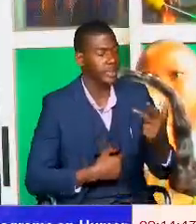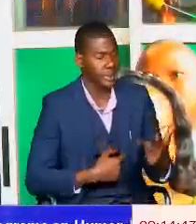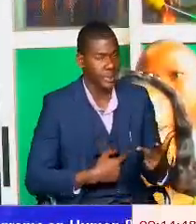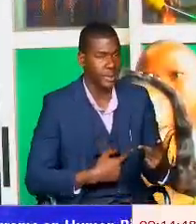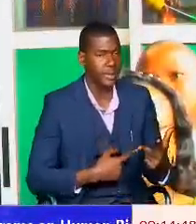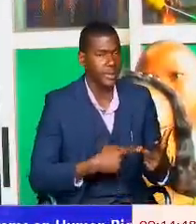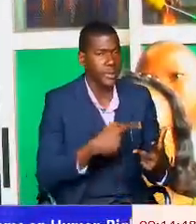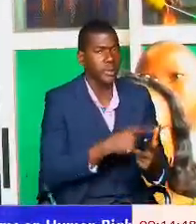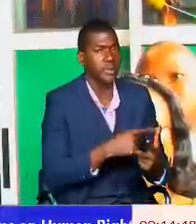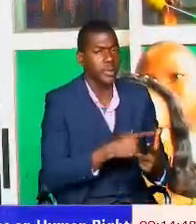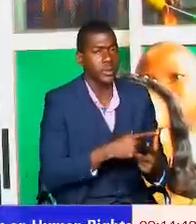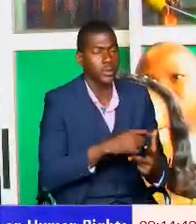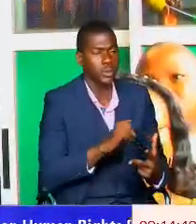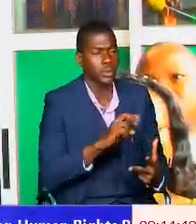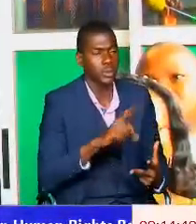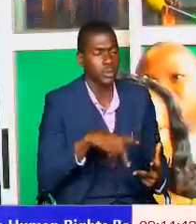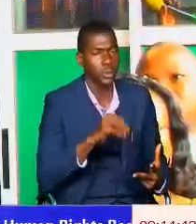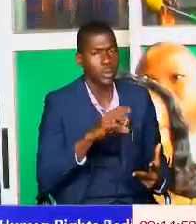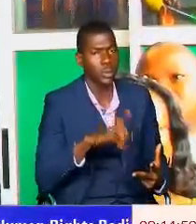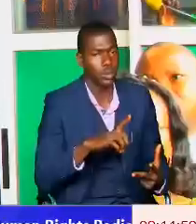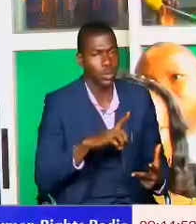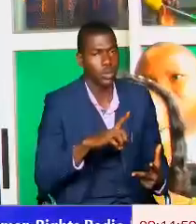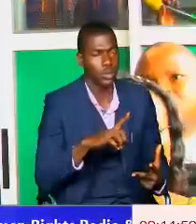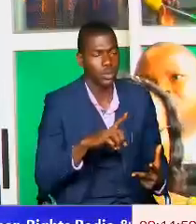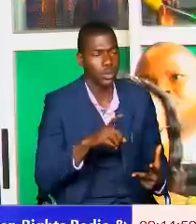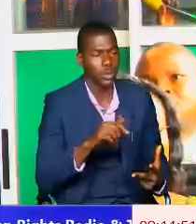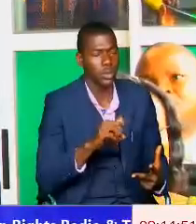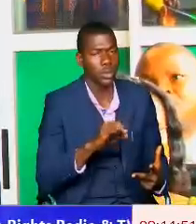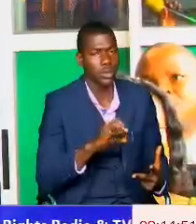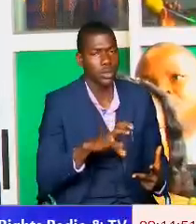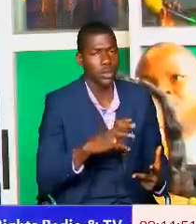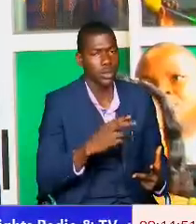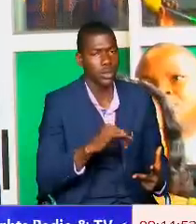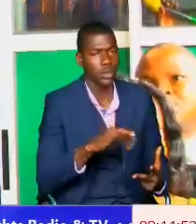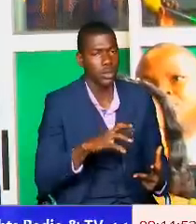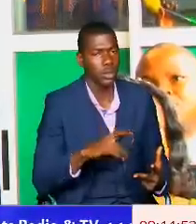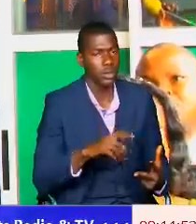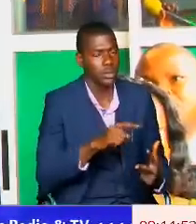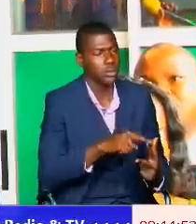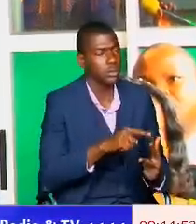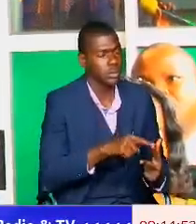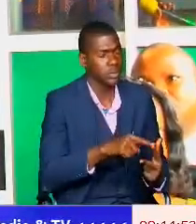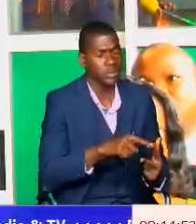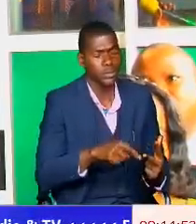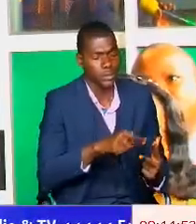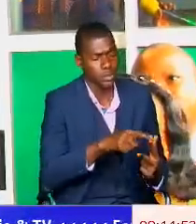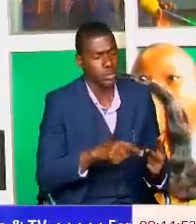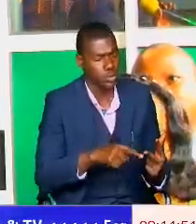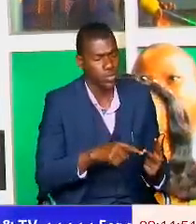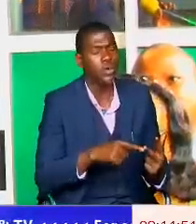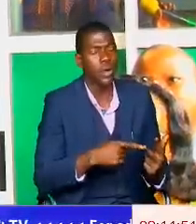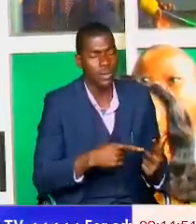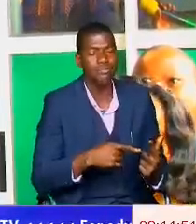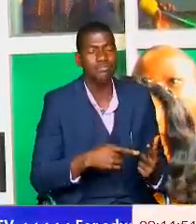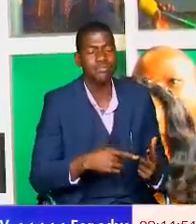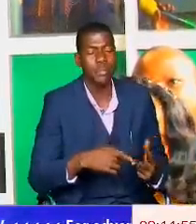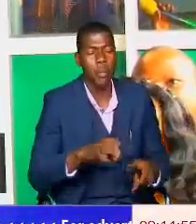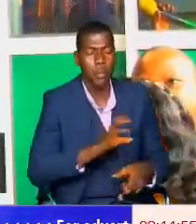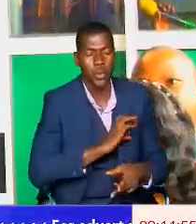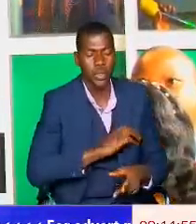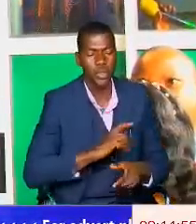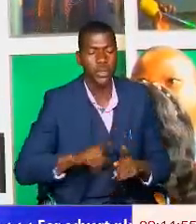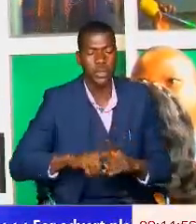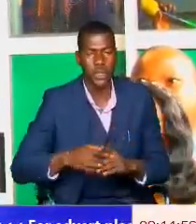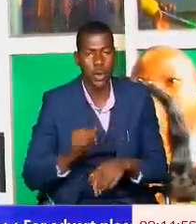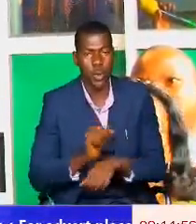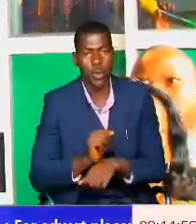DC Dajima Ibrahim, and my name is Tariq Salami. The two was resisted last year into